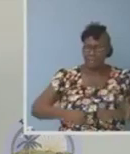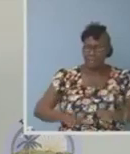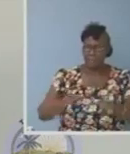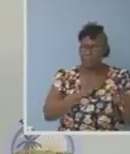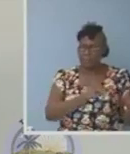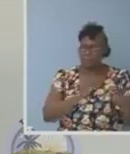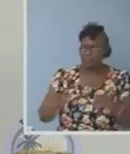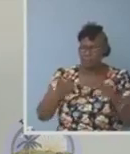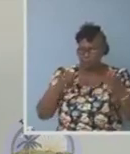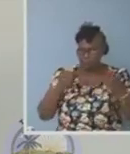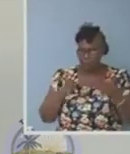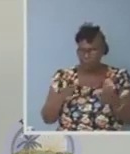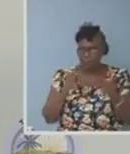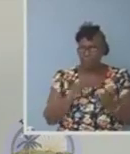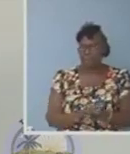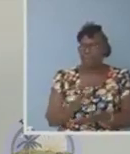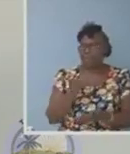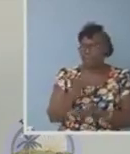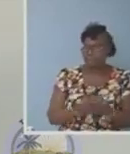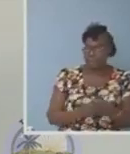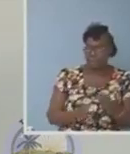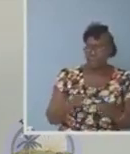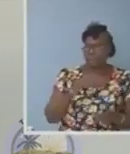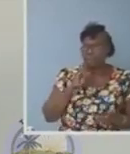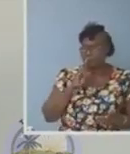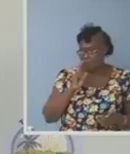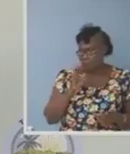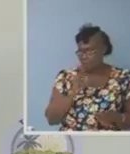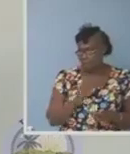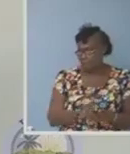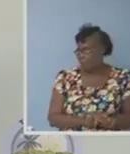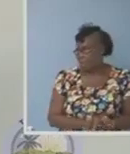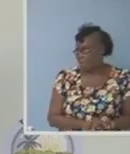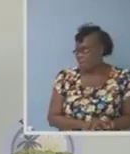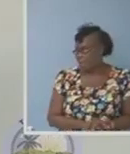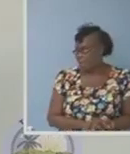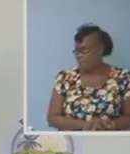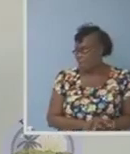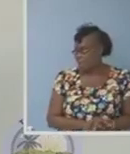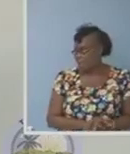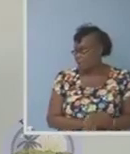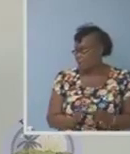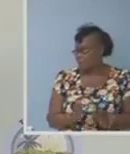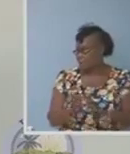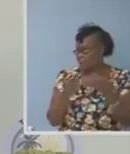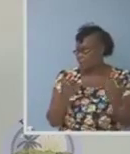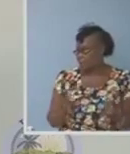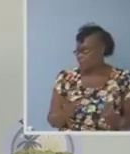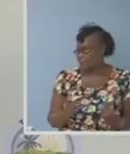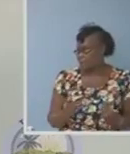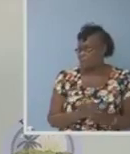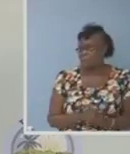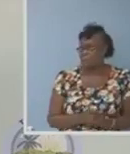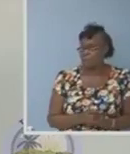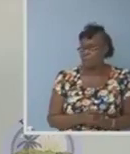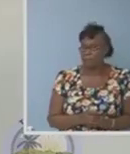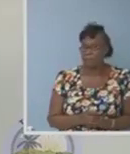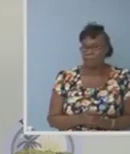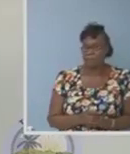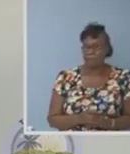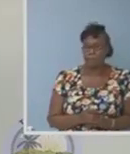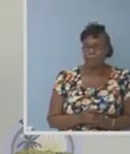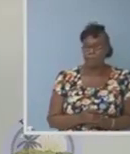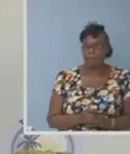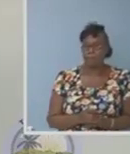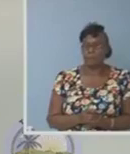quickly, and some of those activities that are resilient to issues like we are facing now. So we have spent